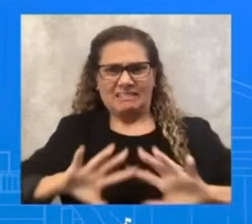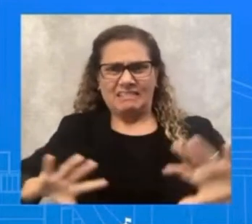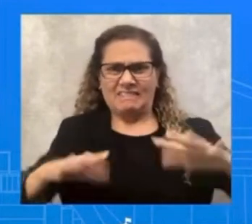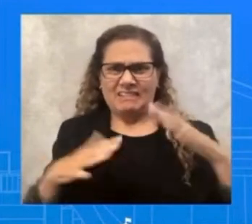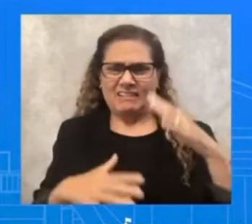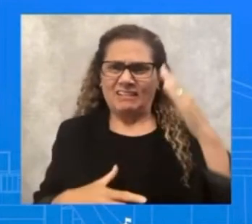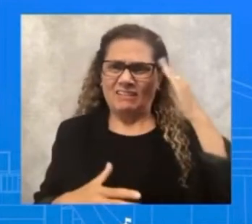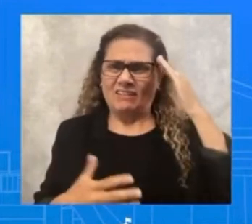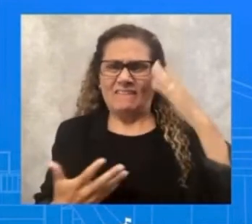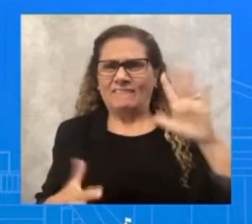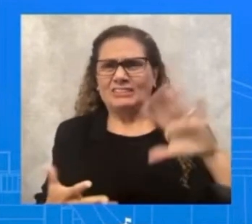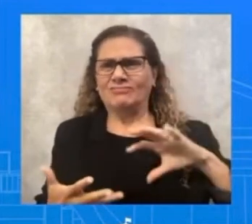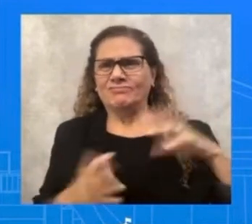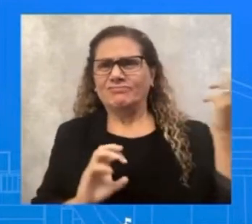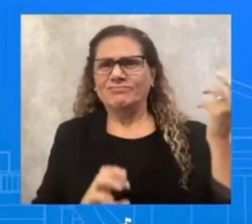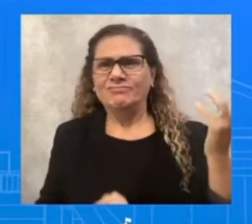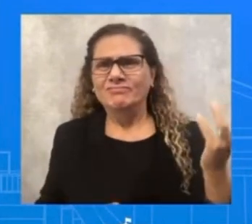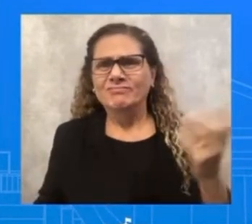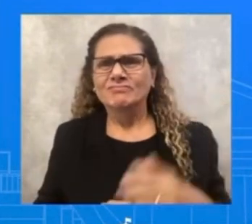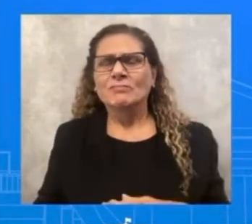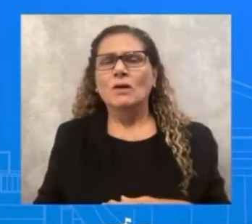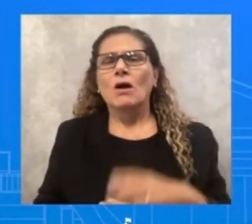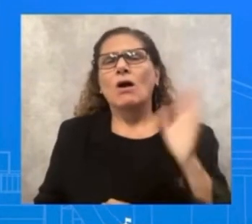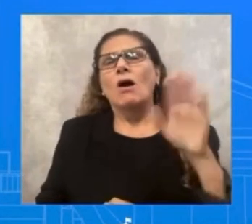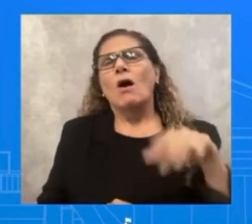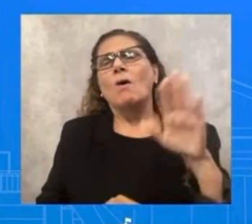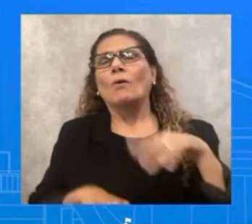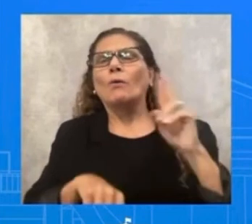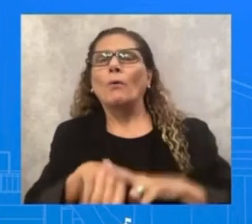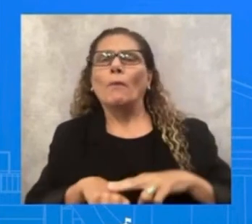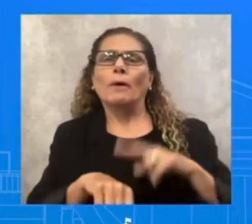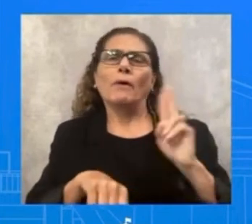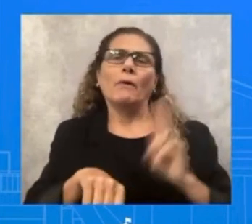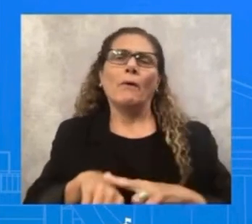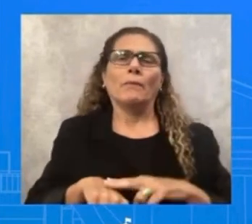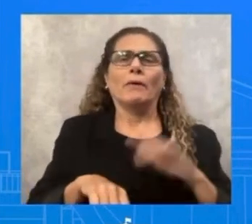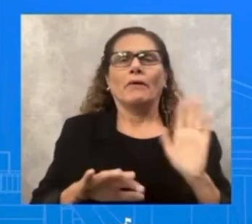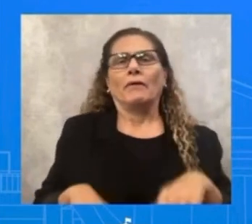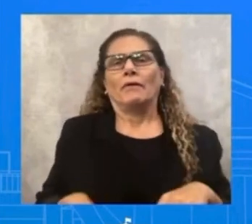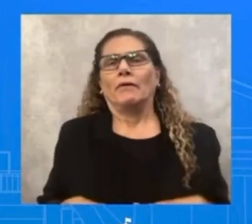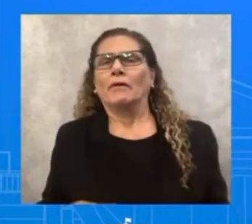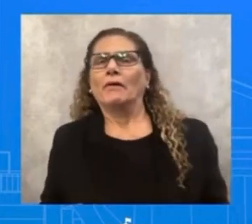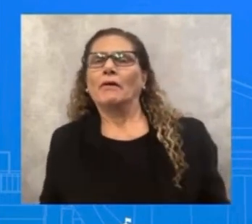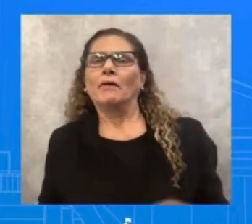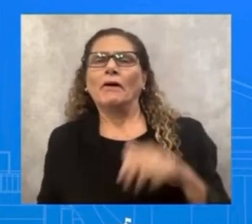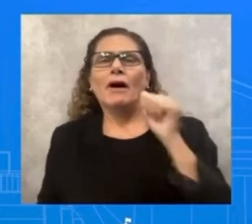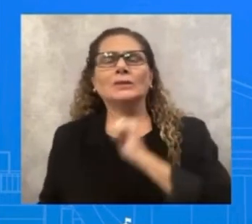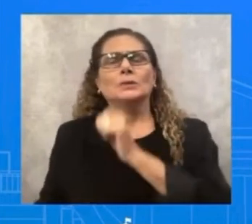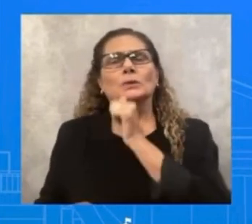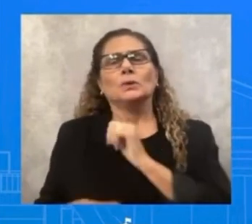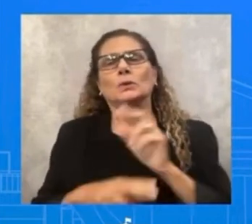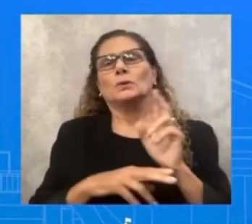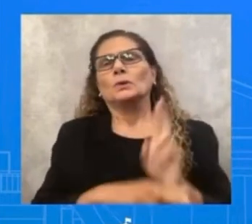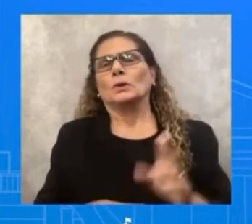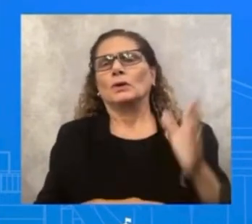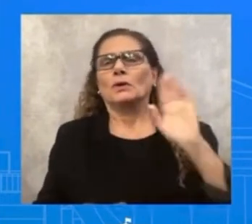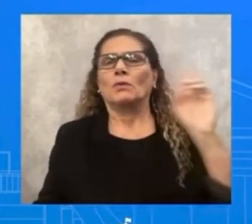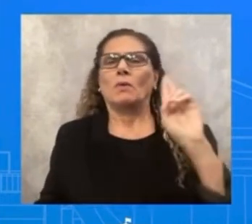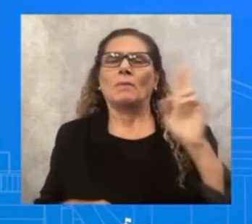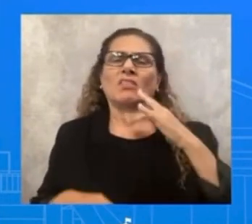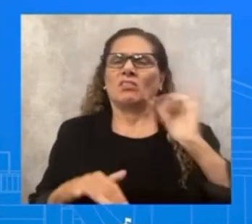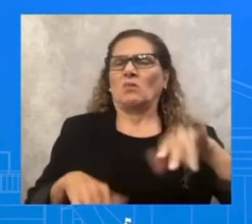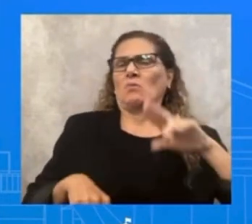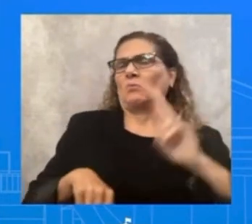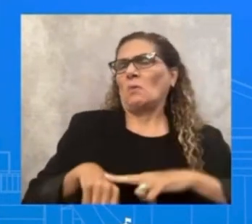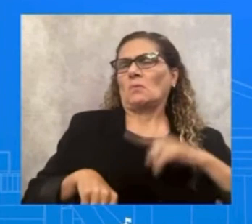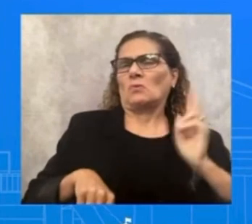is just some natural, as some of the members of the Arizona House of Representatives have argued, well, this is just natural variation. But I think the